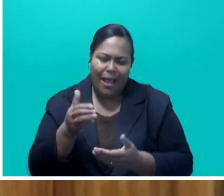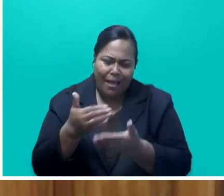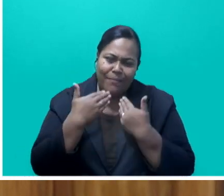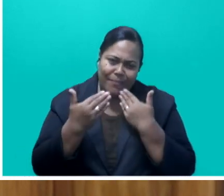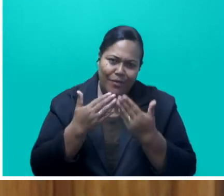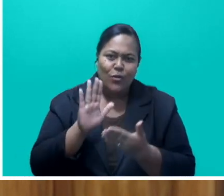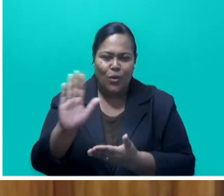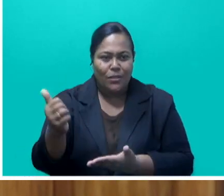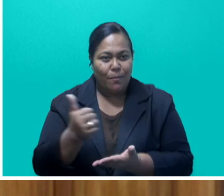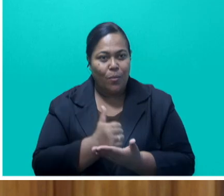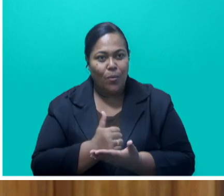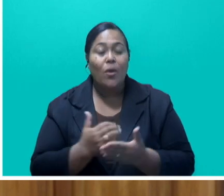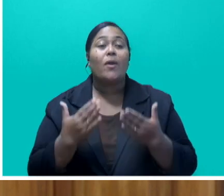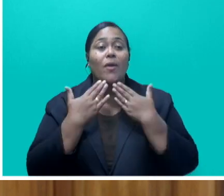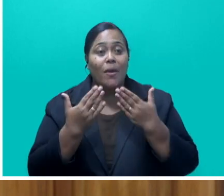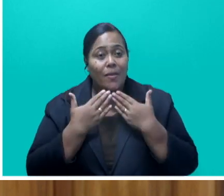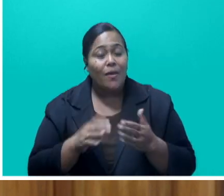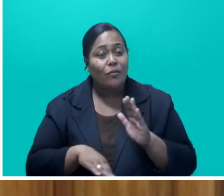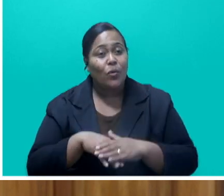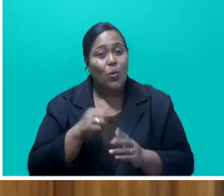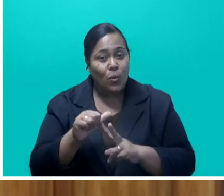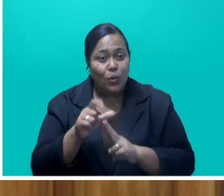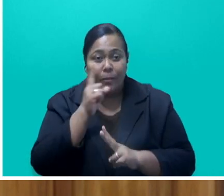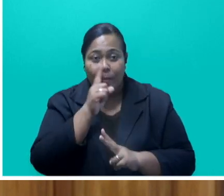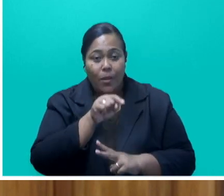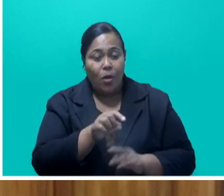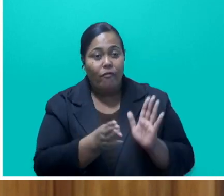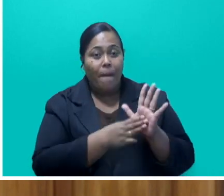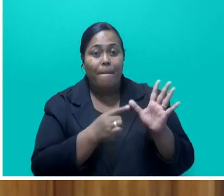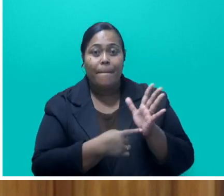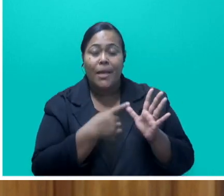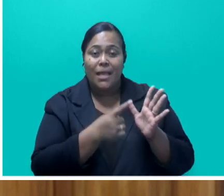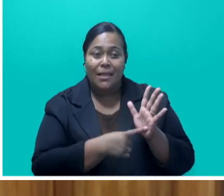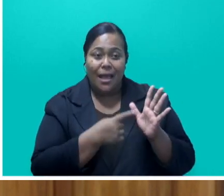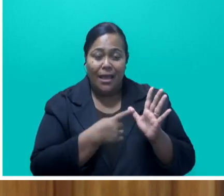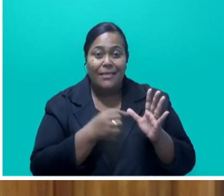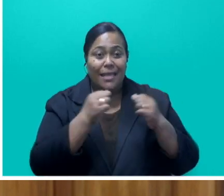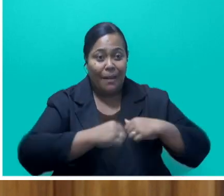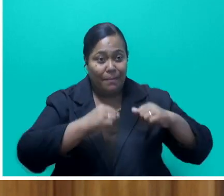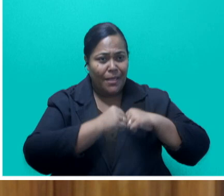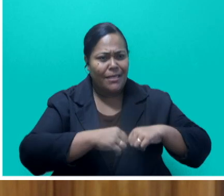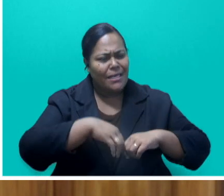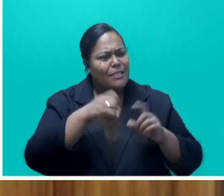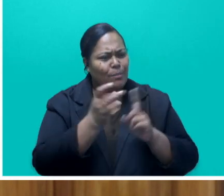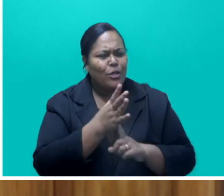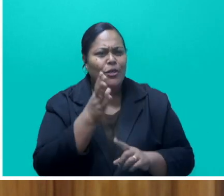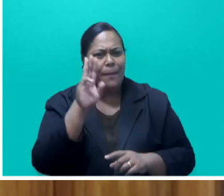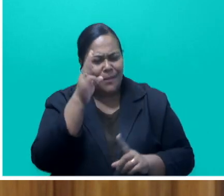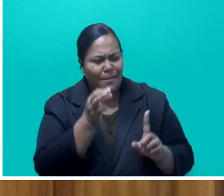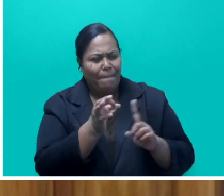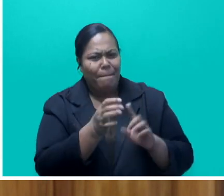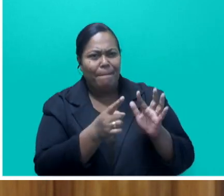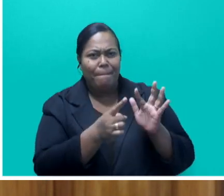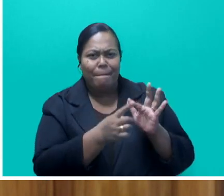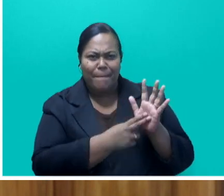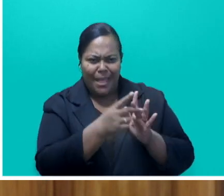wish to thank the people of Matata Settlement for their trust and belief in me, especially Mr. Chone Penny and Arma Ori,